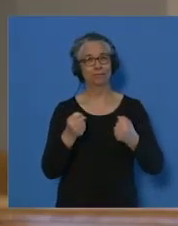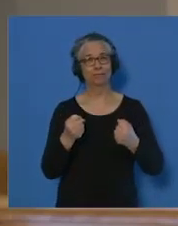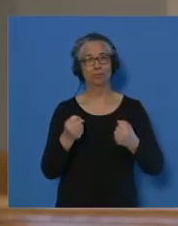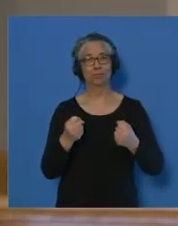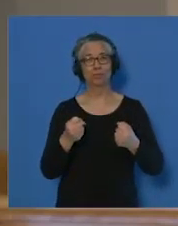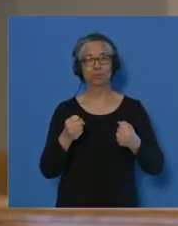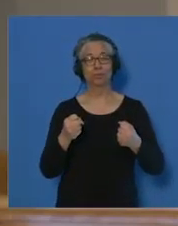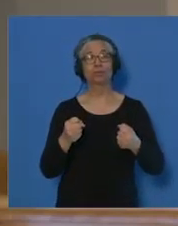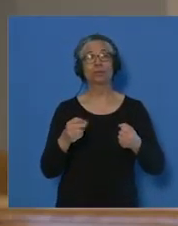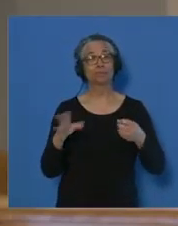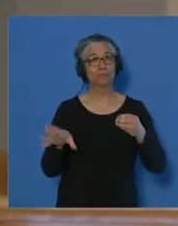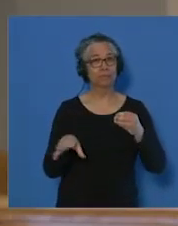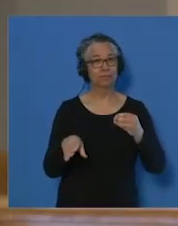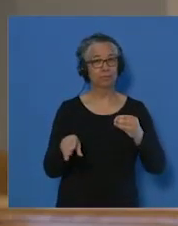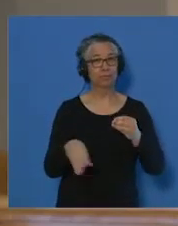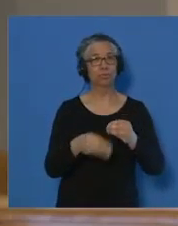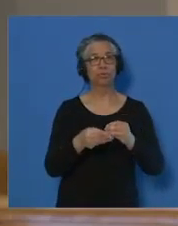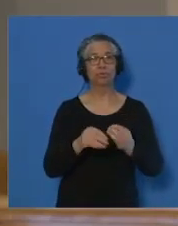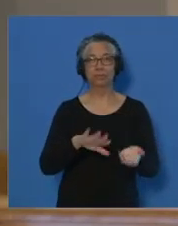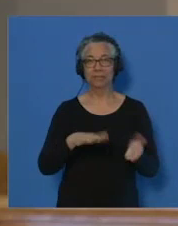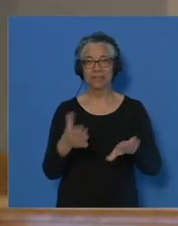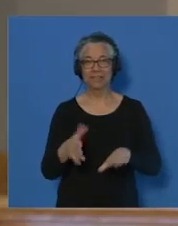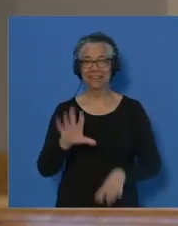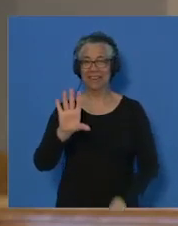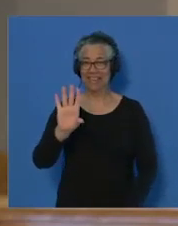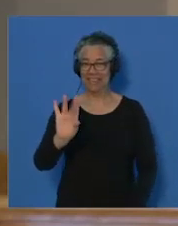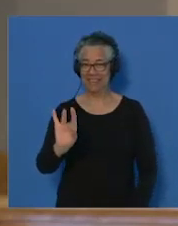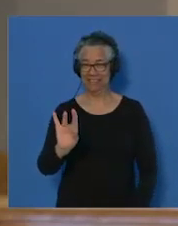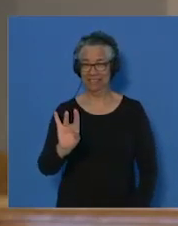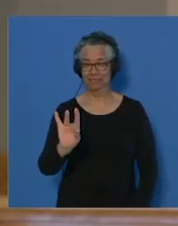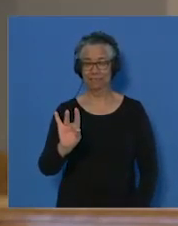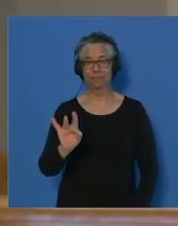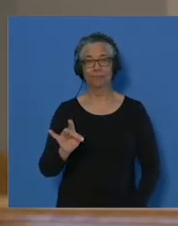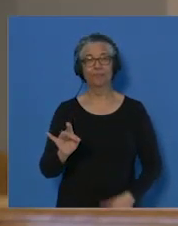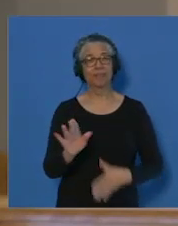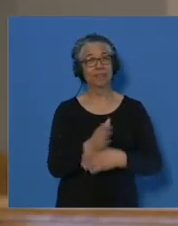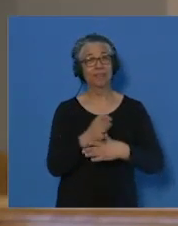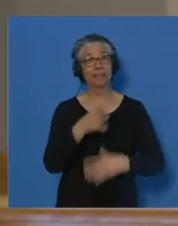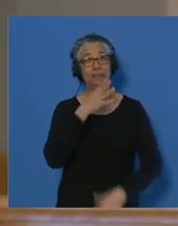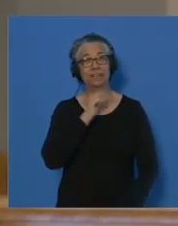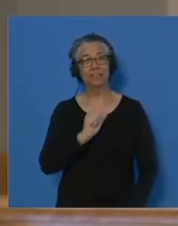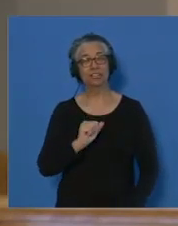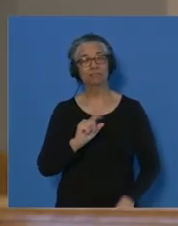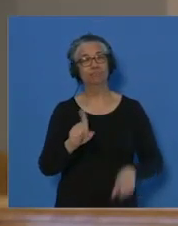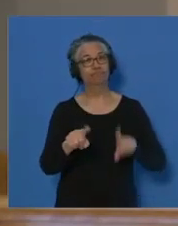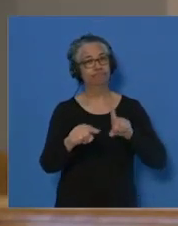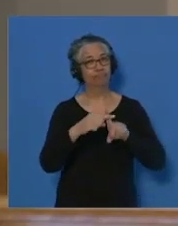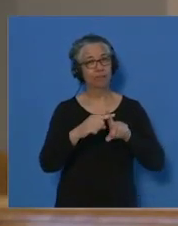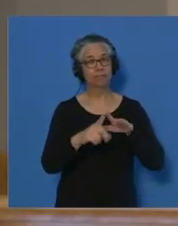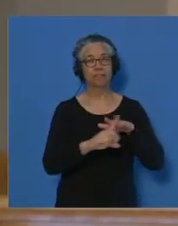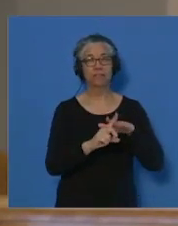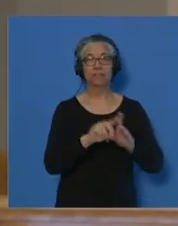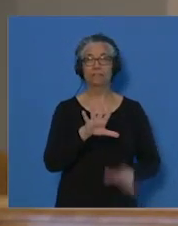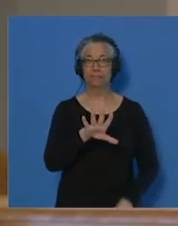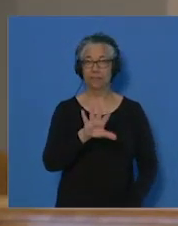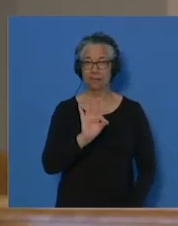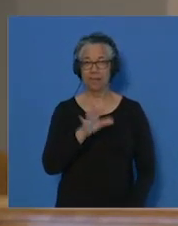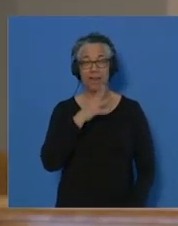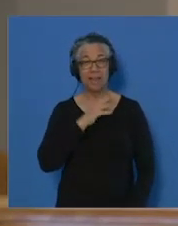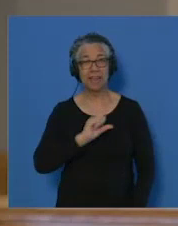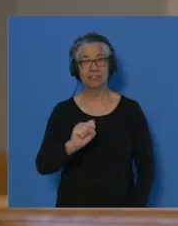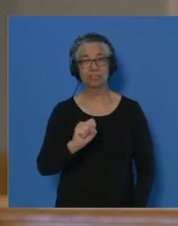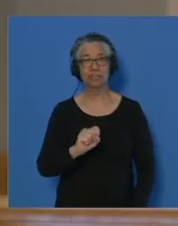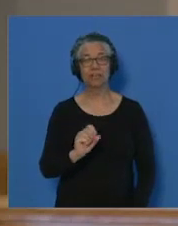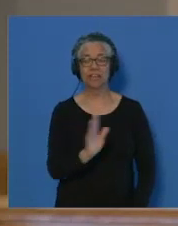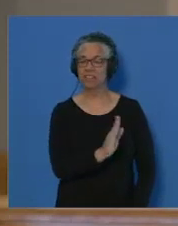deceased is at 8. The average age of all of our confirmed positive cases is 59, and the age range of all of